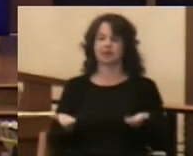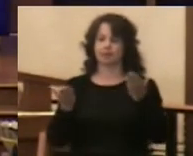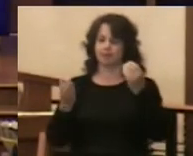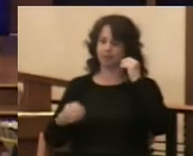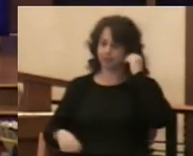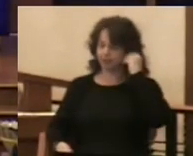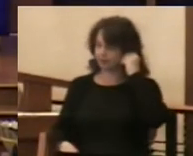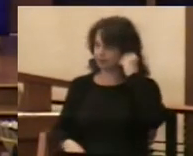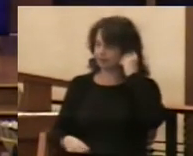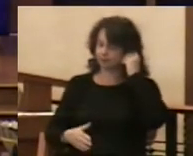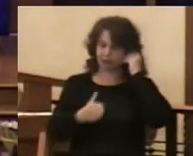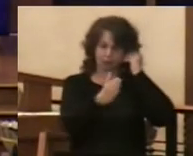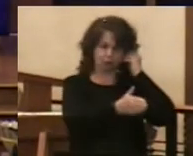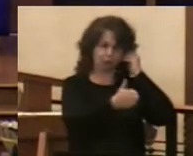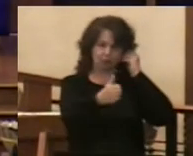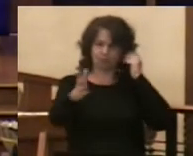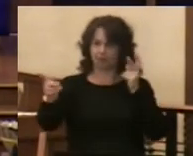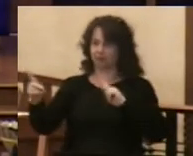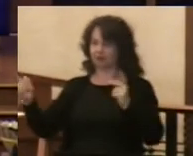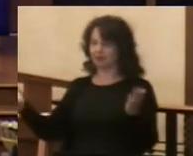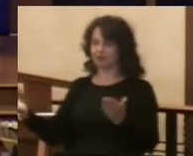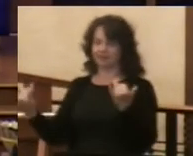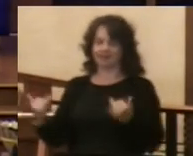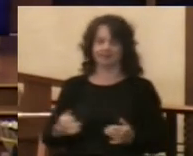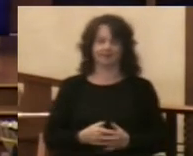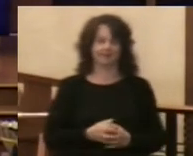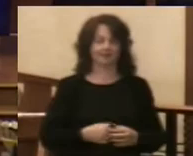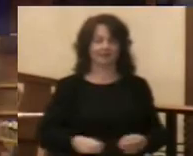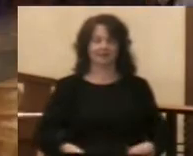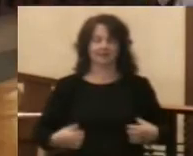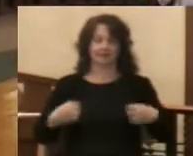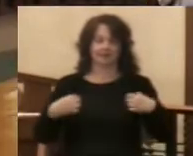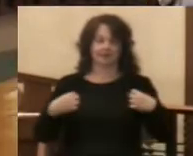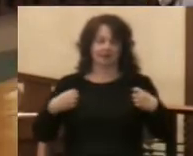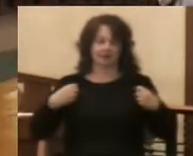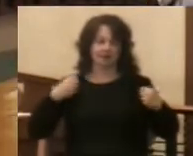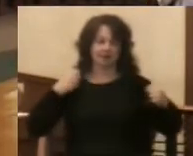time to greet those who've come to worship with you today.